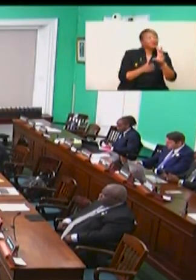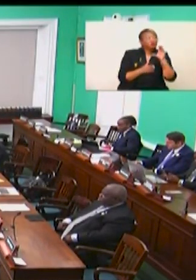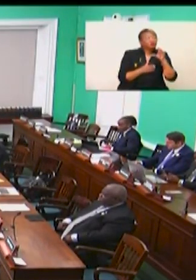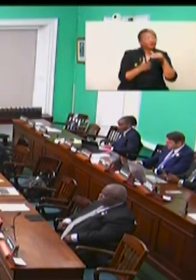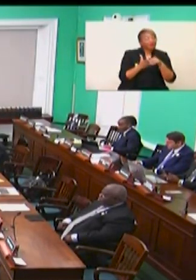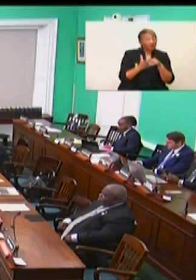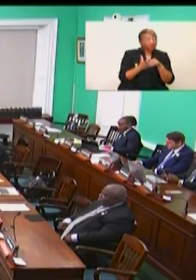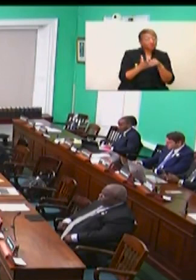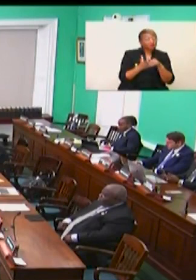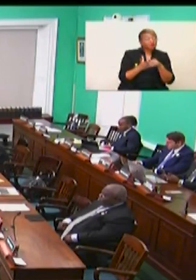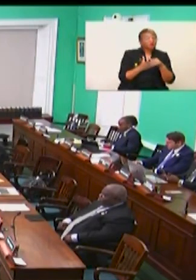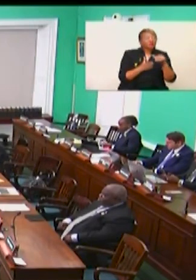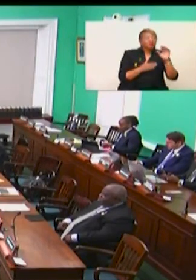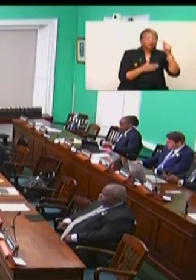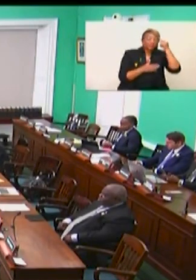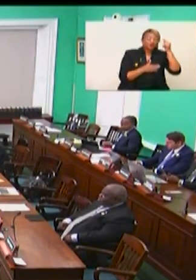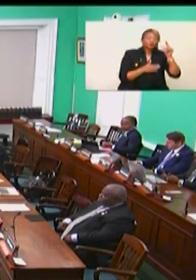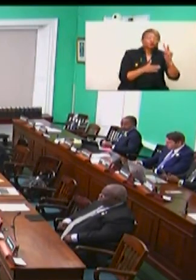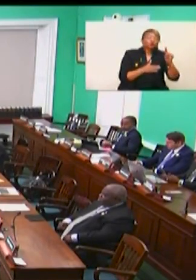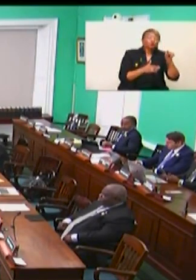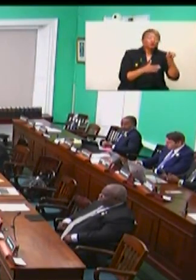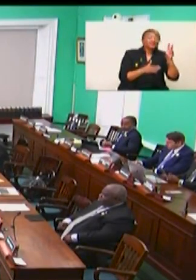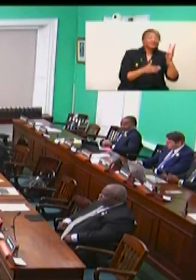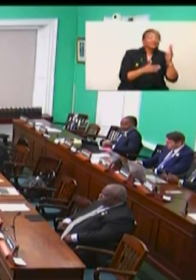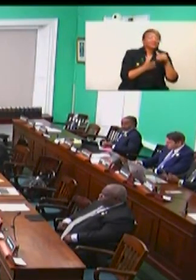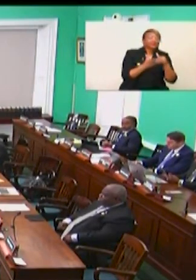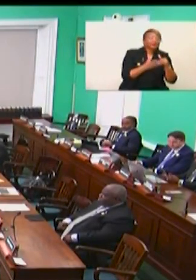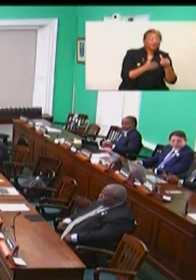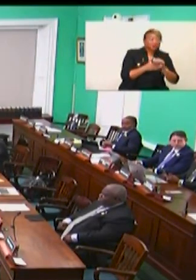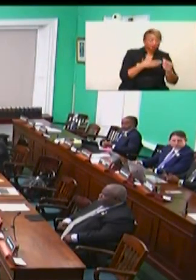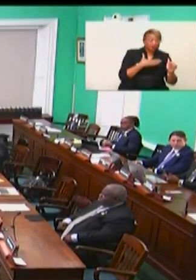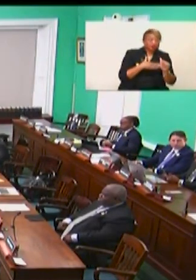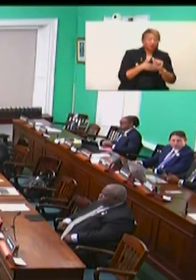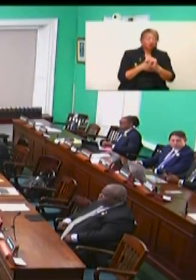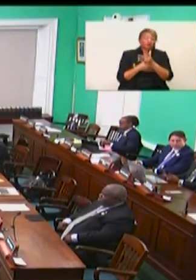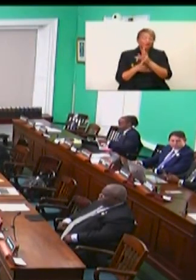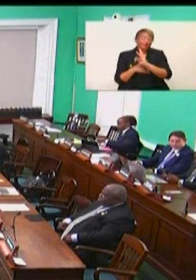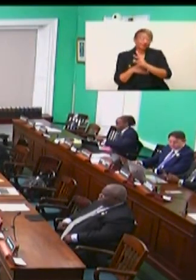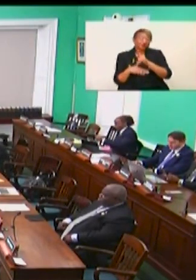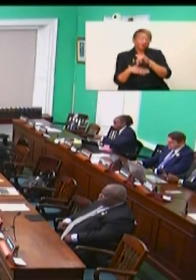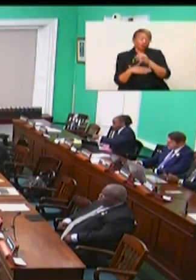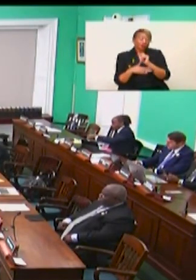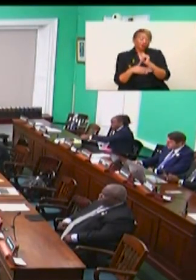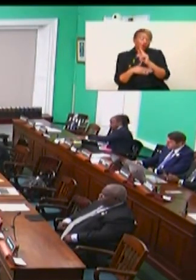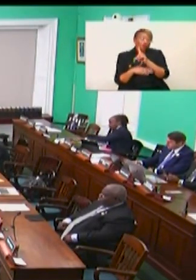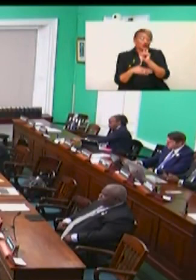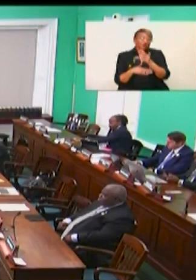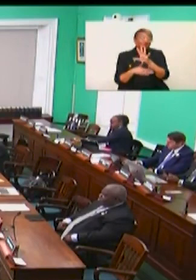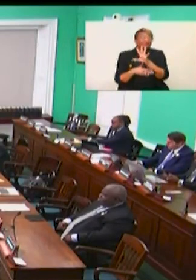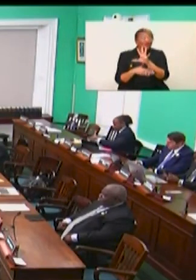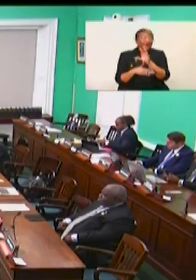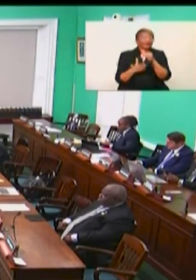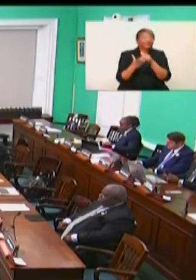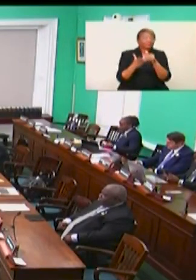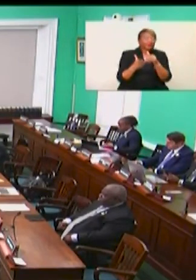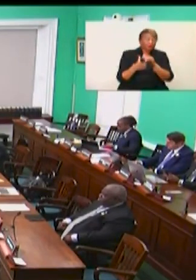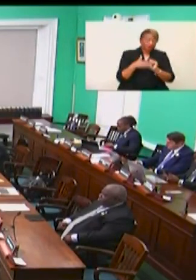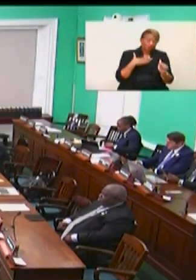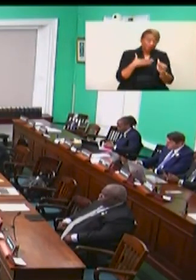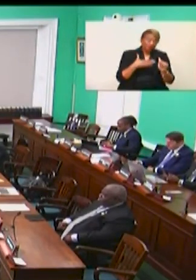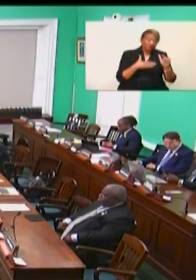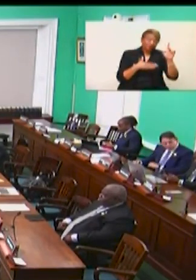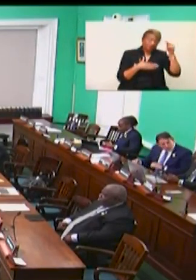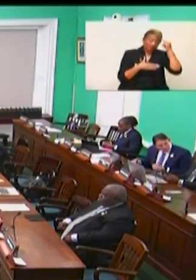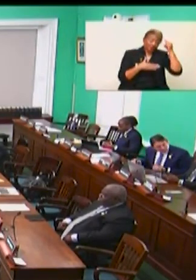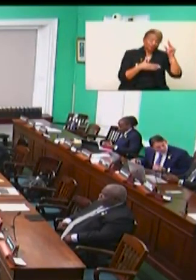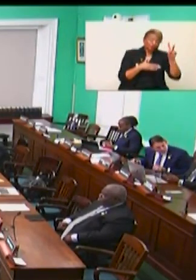$97,600,000. The government is going to get $2.6 million. Wow. In 2026, the port will get $105 million. Wow. The government will